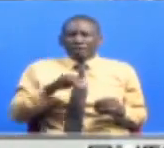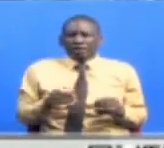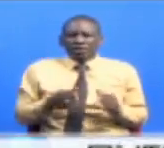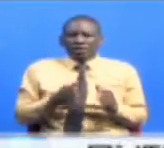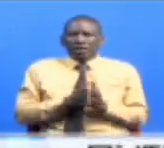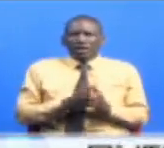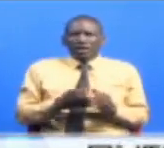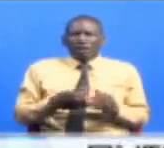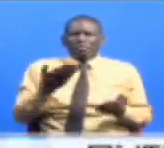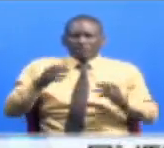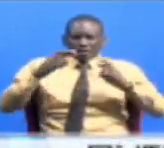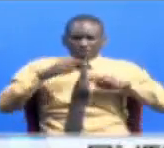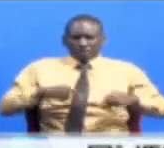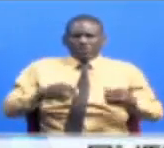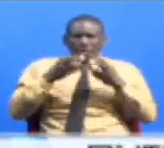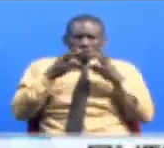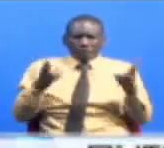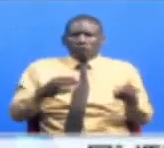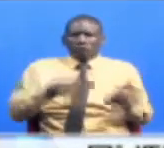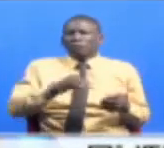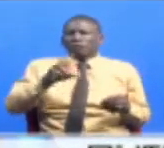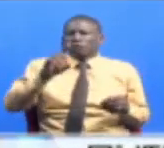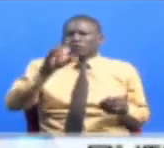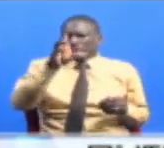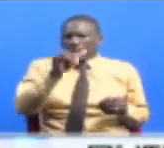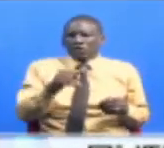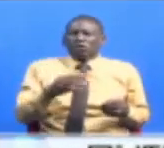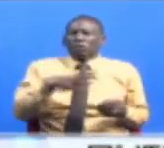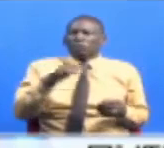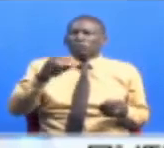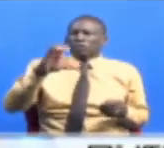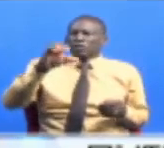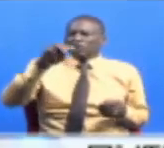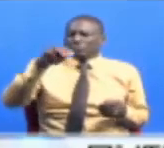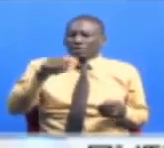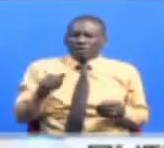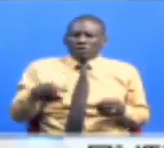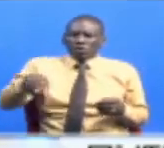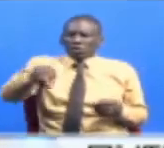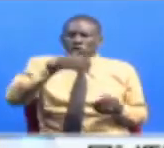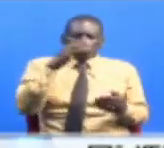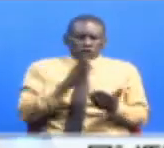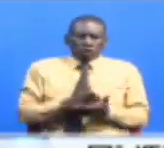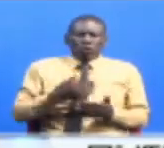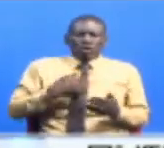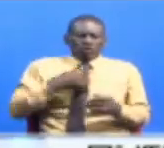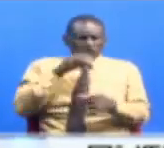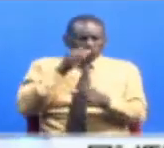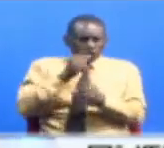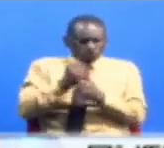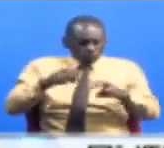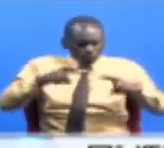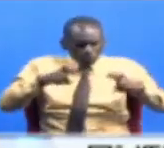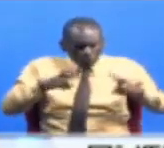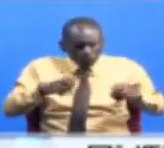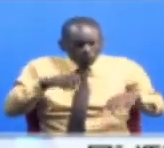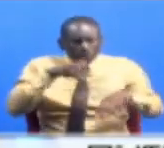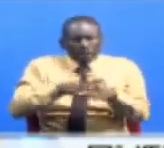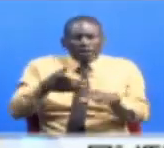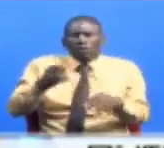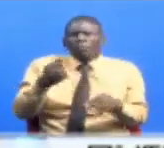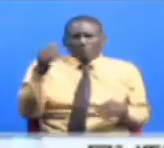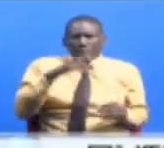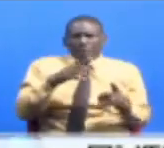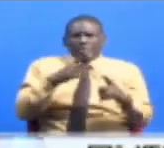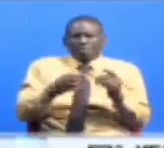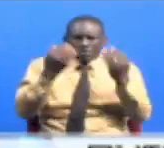she rest in peace. We have gone to the DCI, we have gone to the CMA, we have literally walked the journey to recover our money, but it